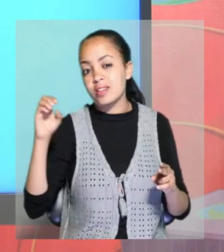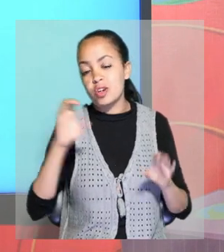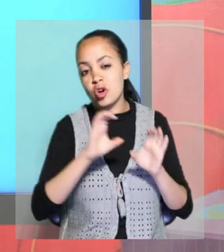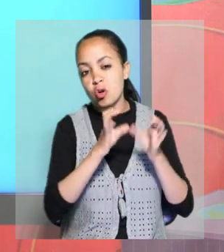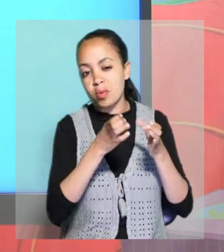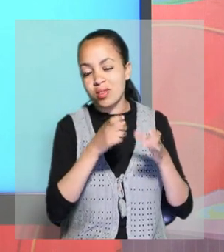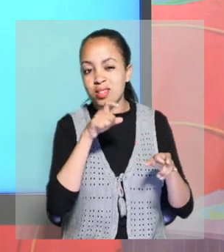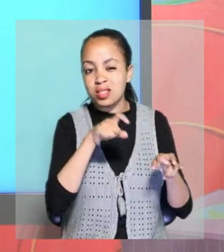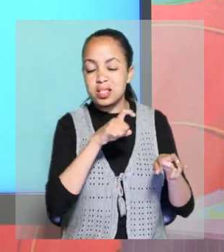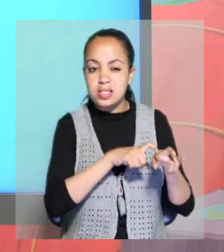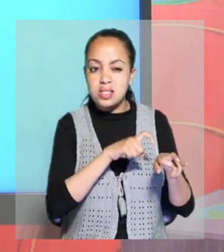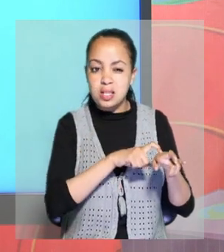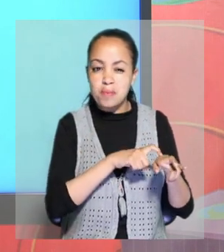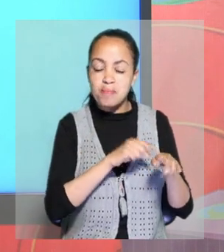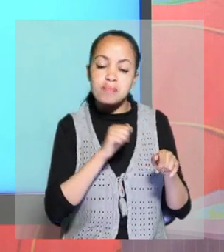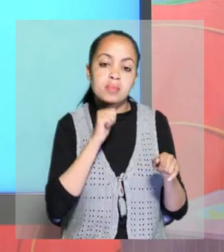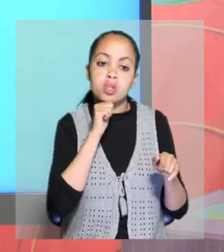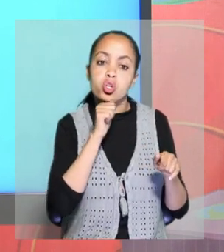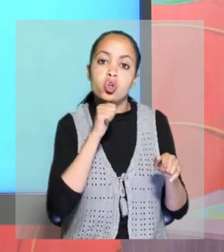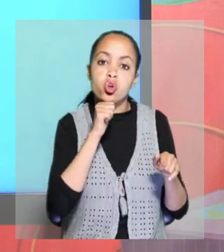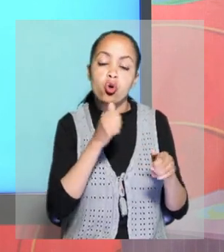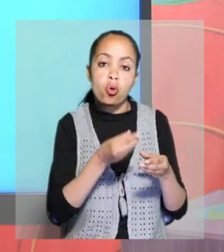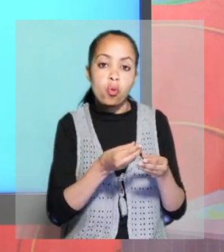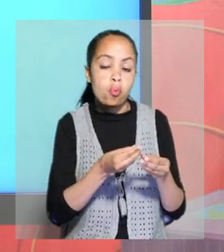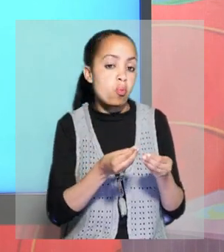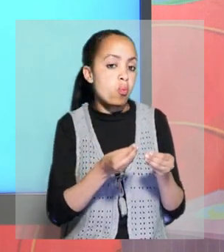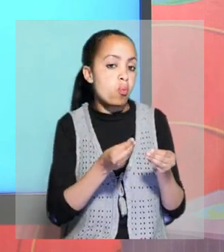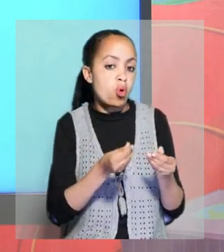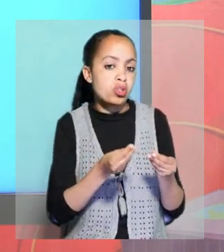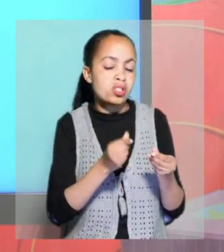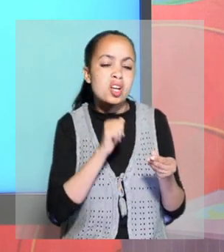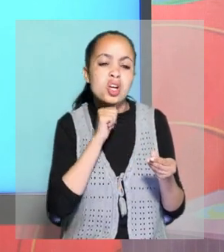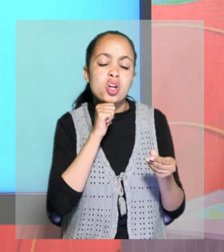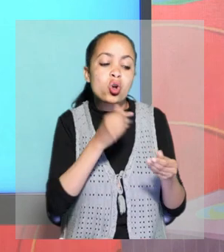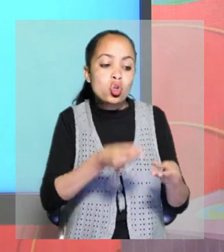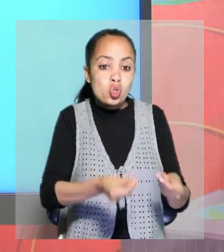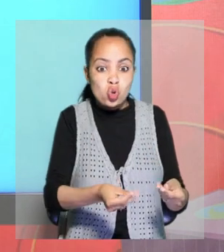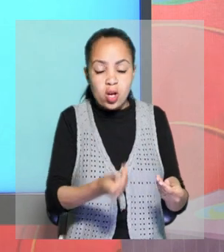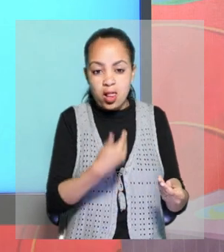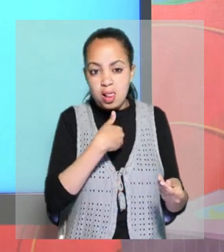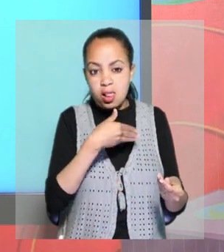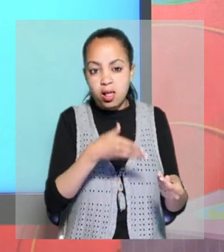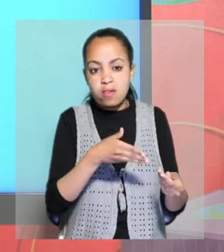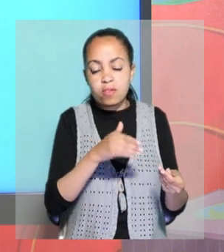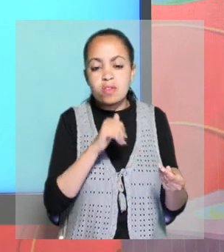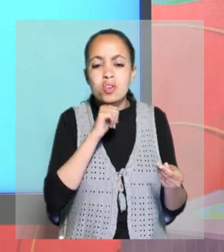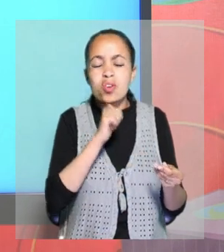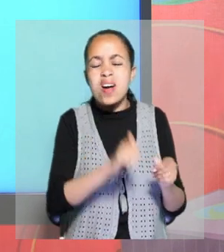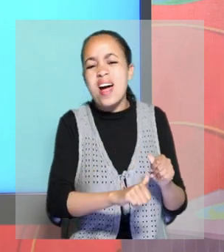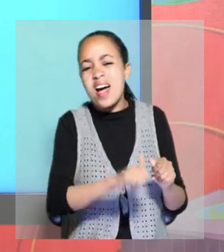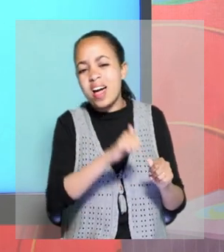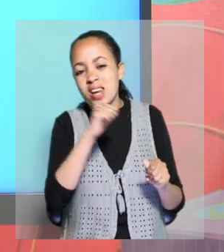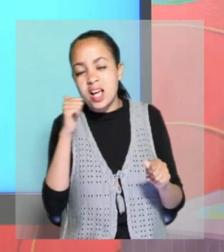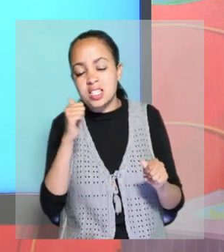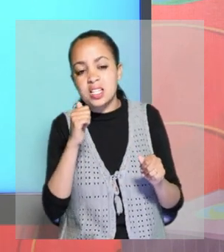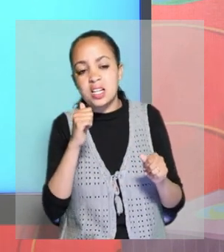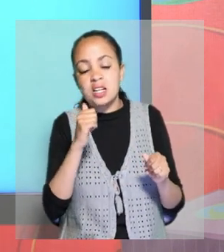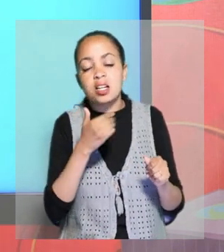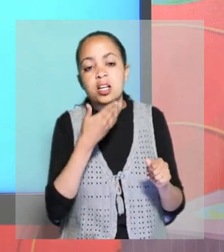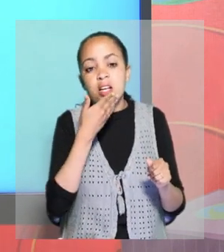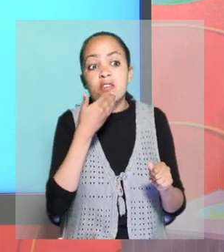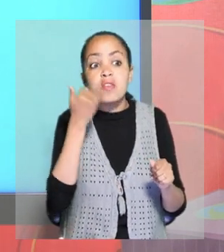During this one, there is no moisture, there is no soil, and again, there is no another favorable